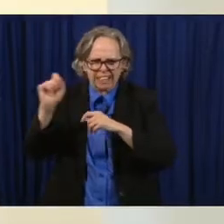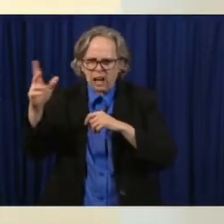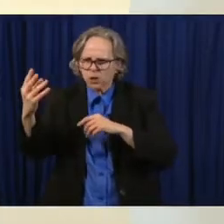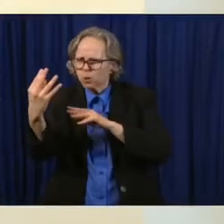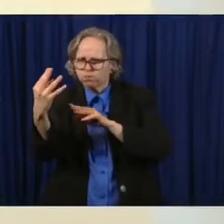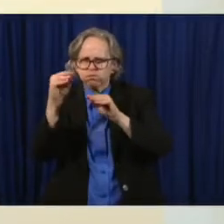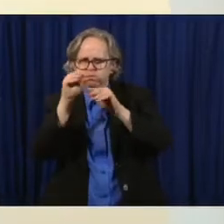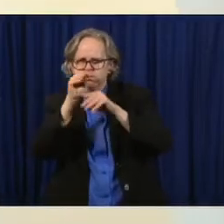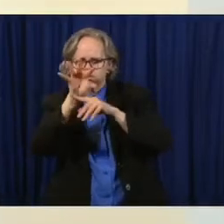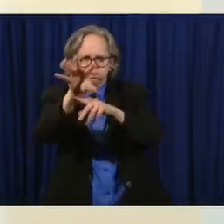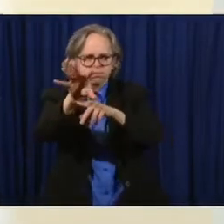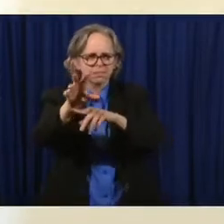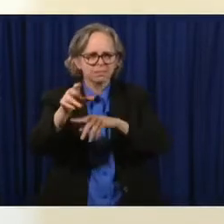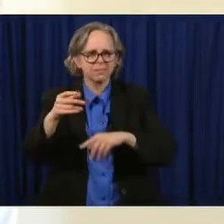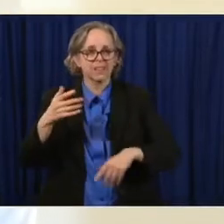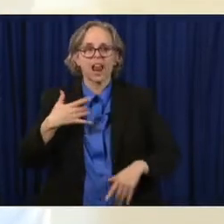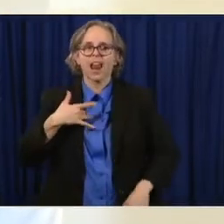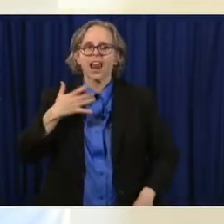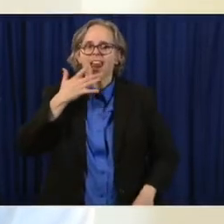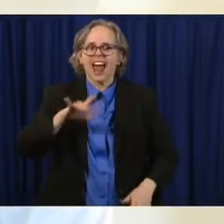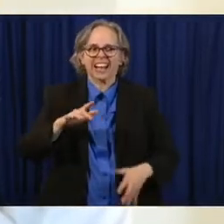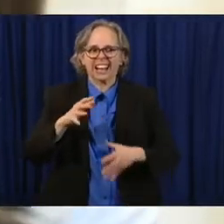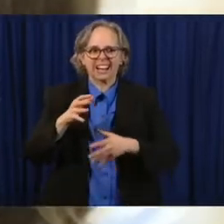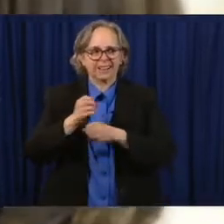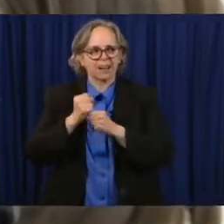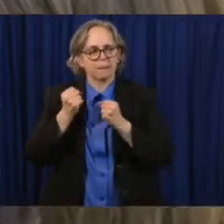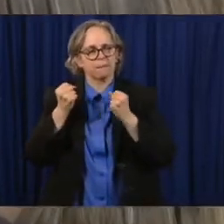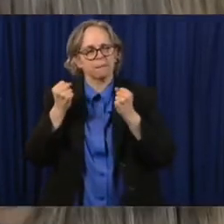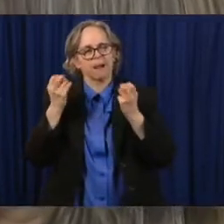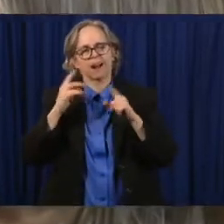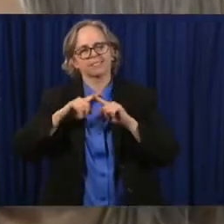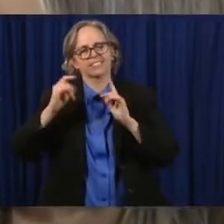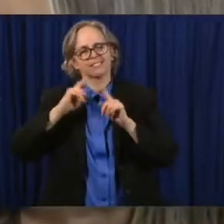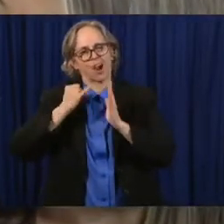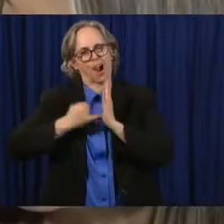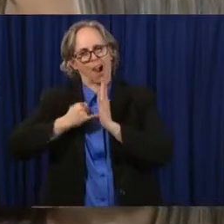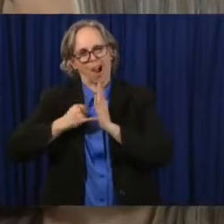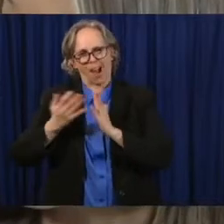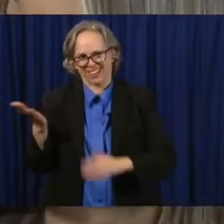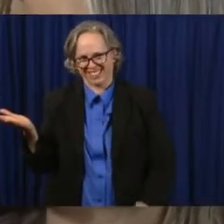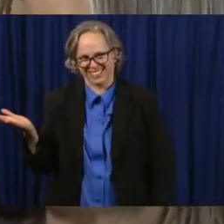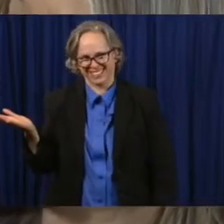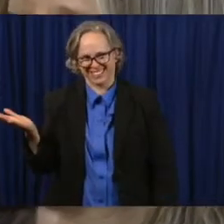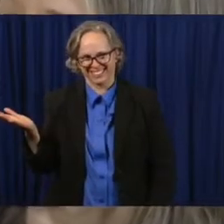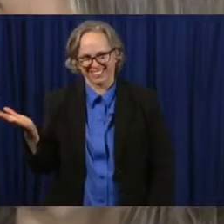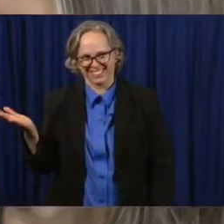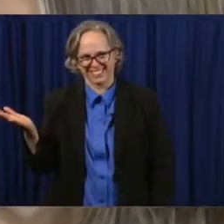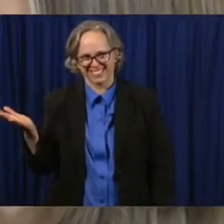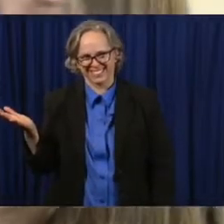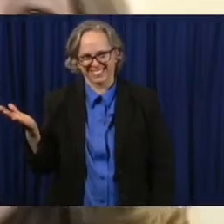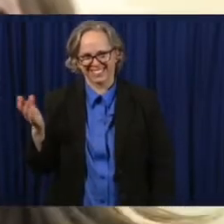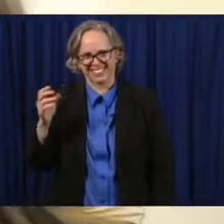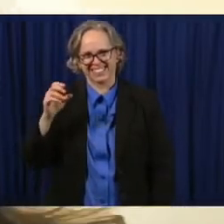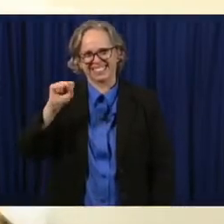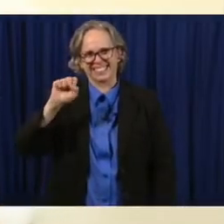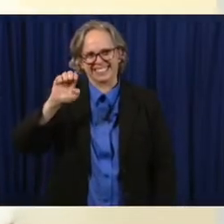time to receive a lot of artwork. This here is from Seth and Dahlia,